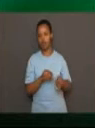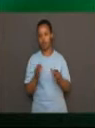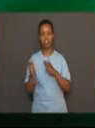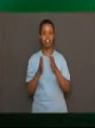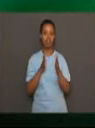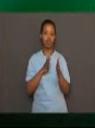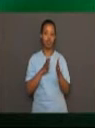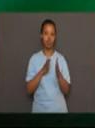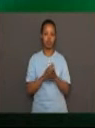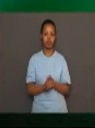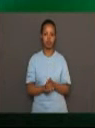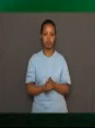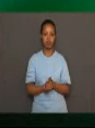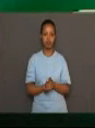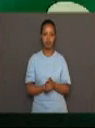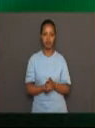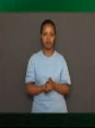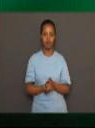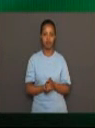Students, let's get ready.